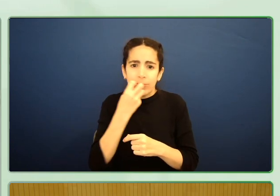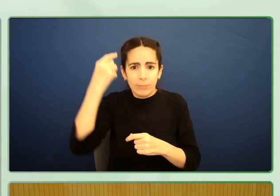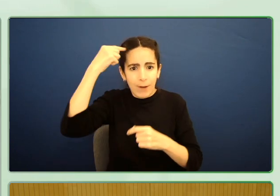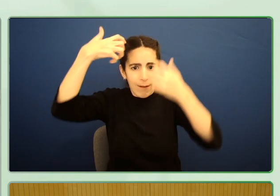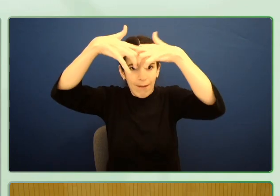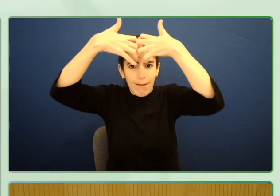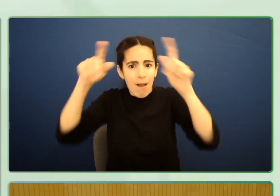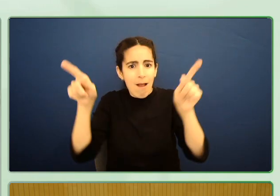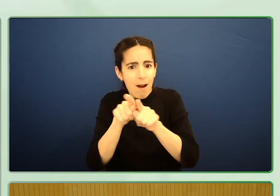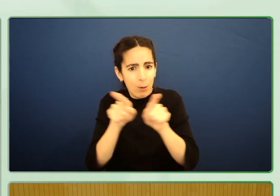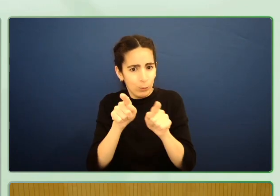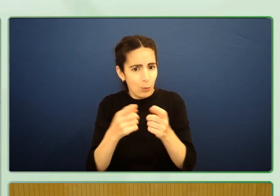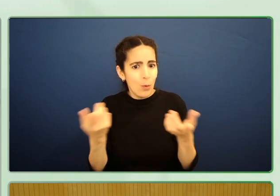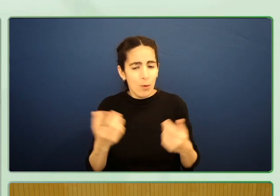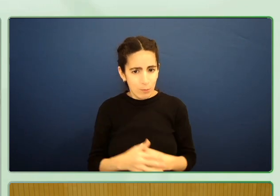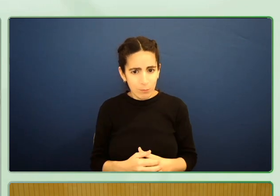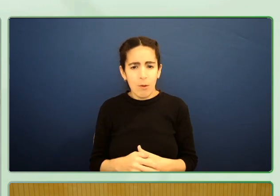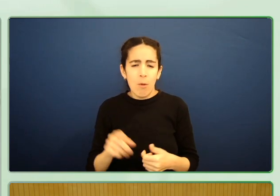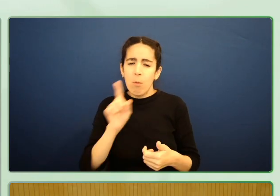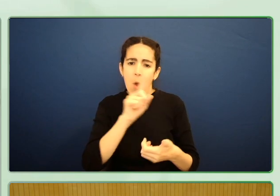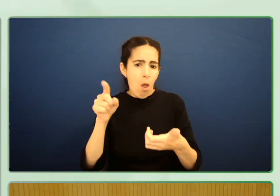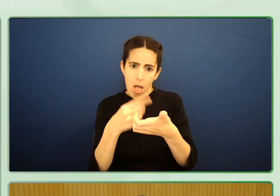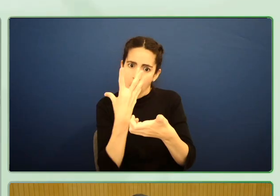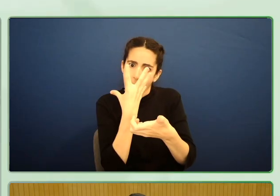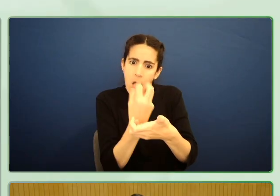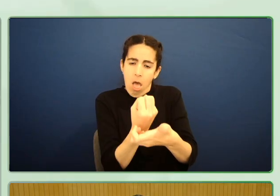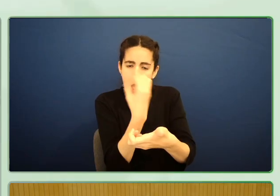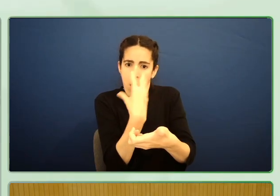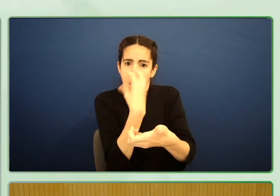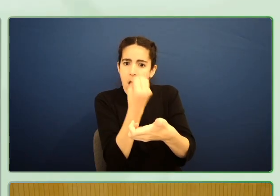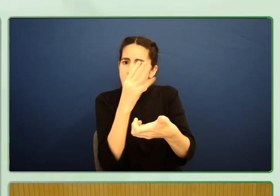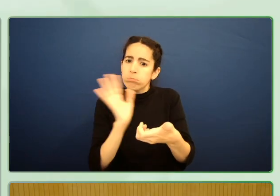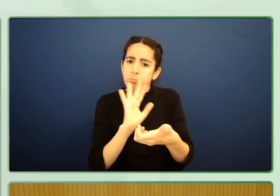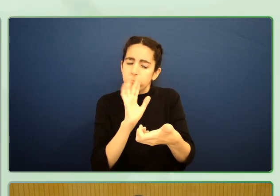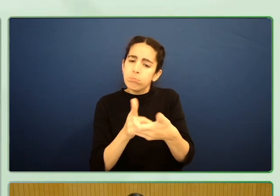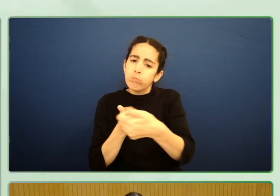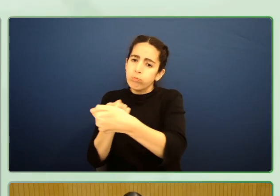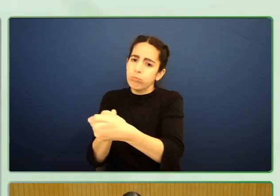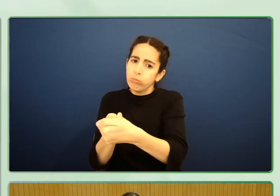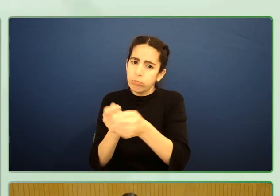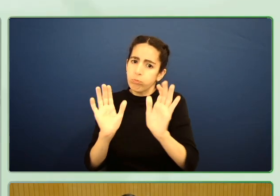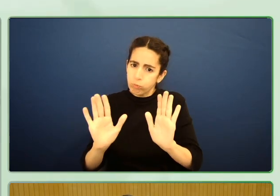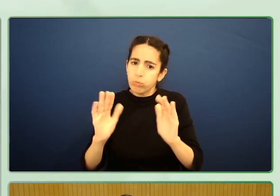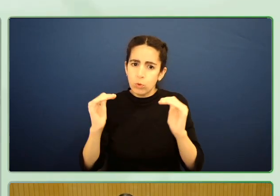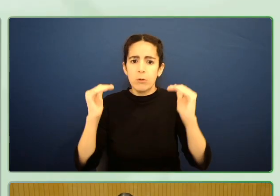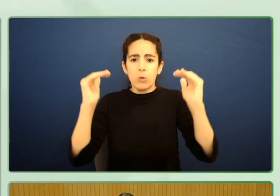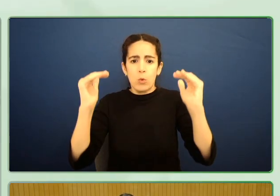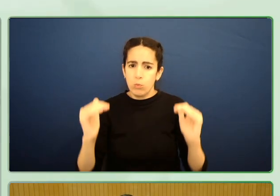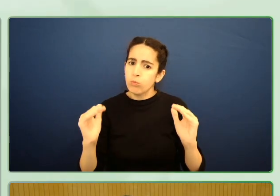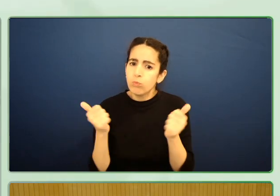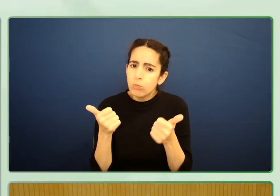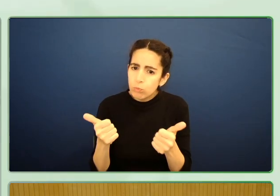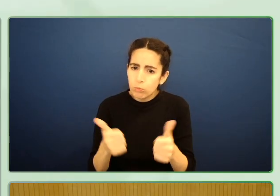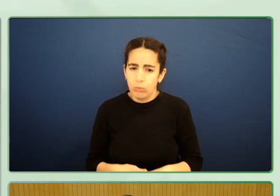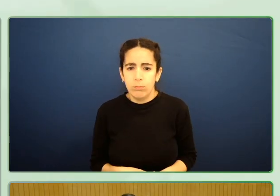The design is completely adapted. You can see you are an expert, so you can say all this was done with the support